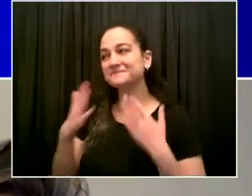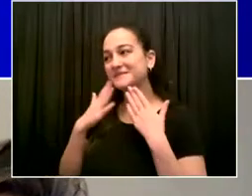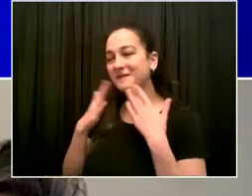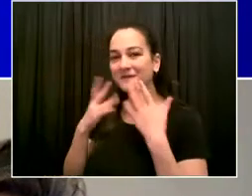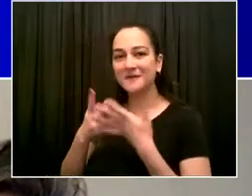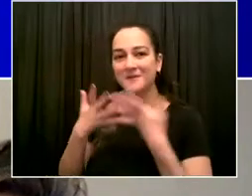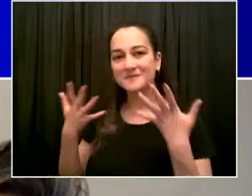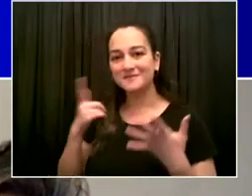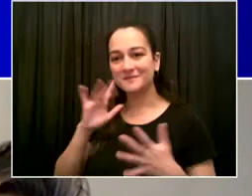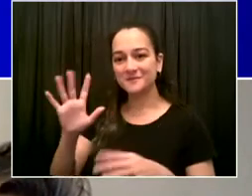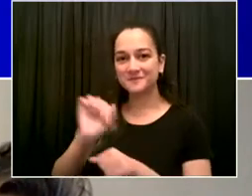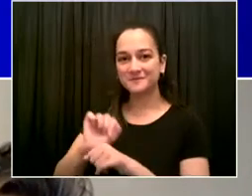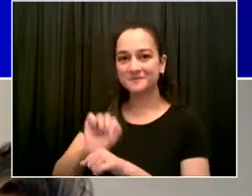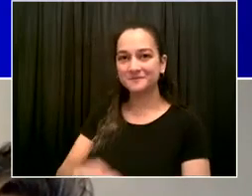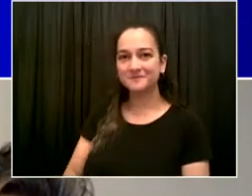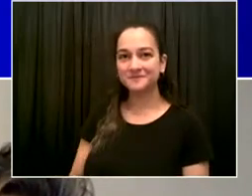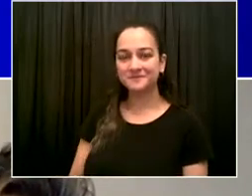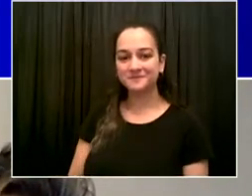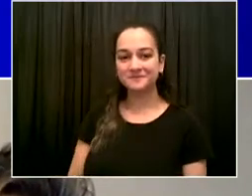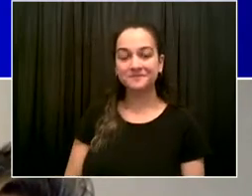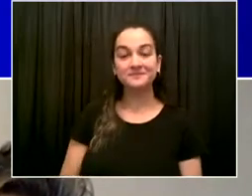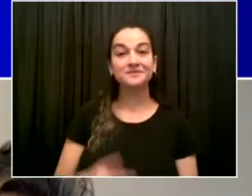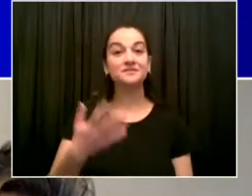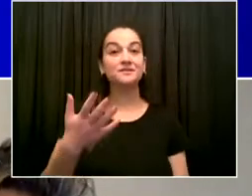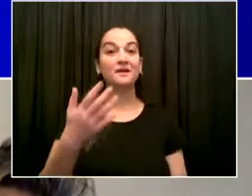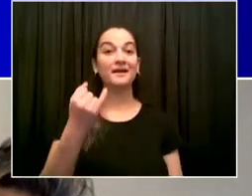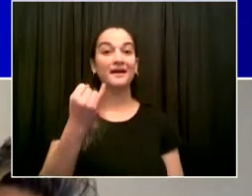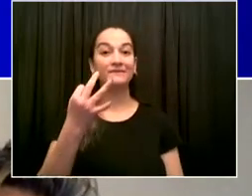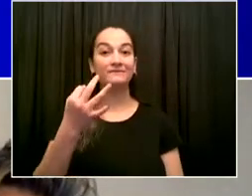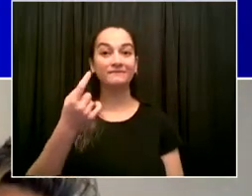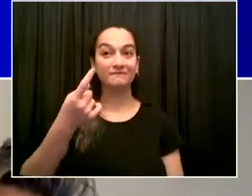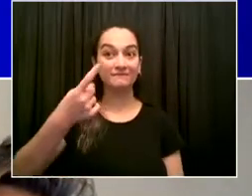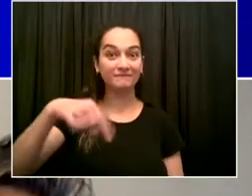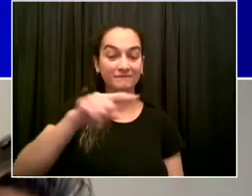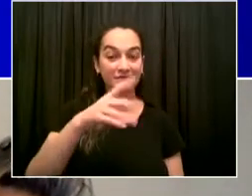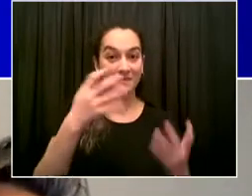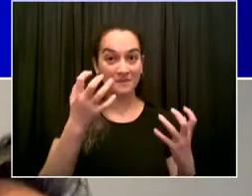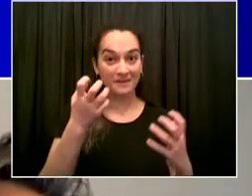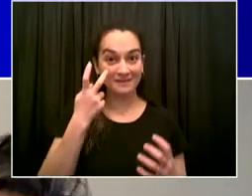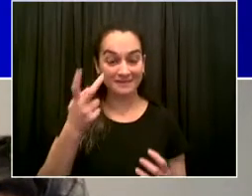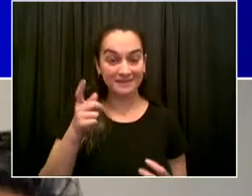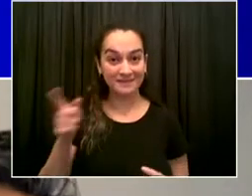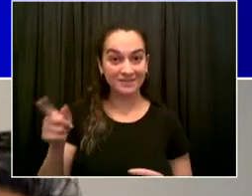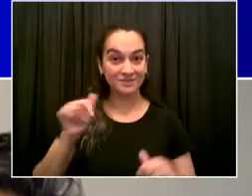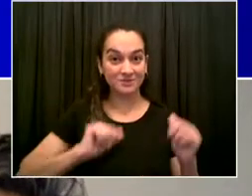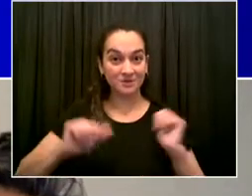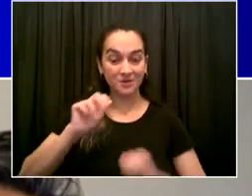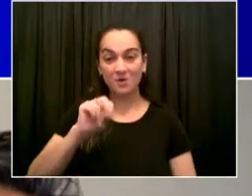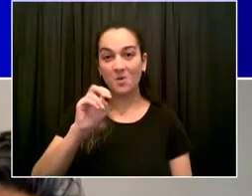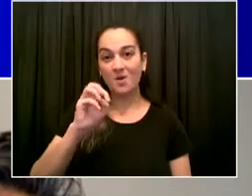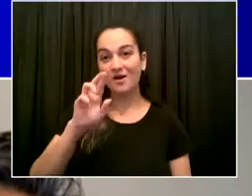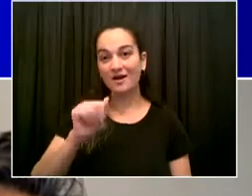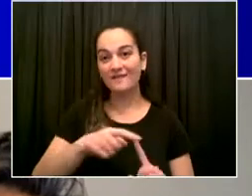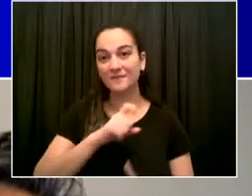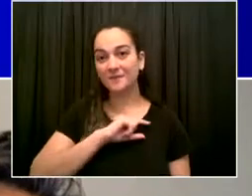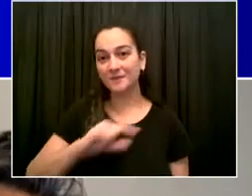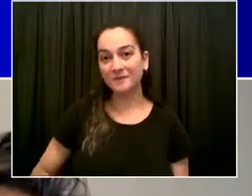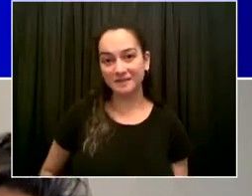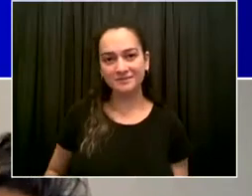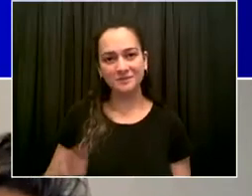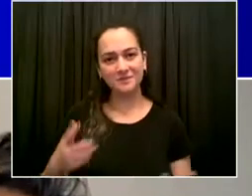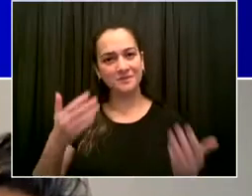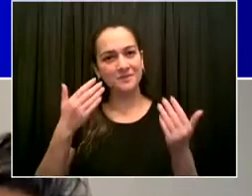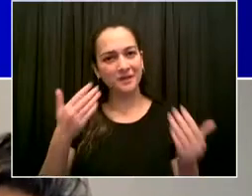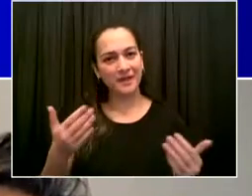seen this show, go binge watch the first season and then start watching tonight, the second season. Unbelievable.